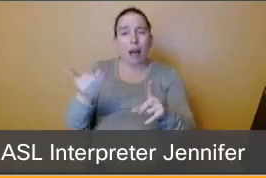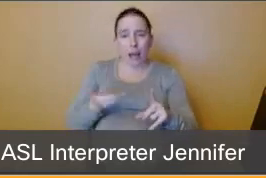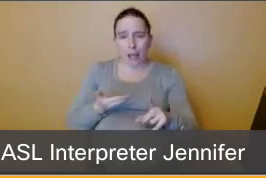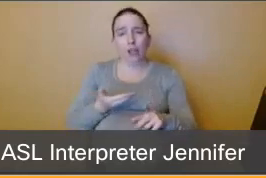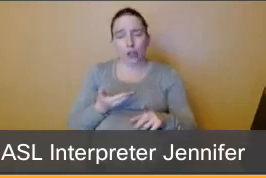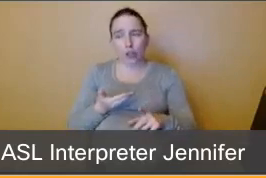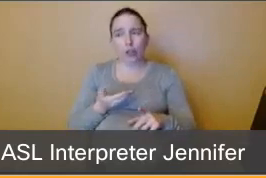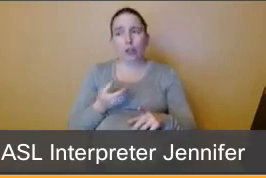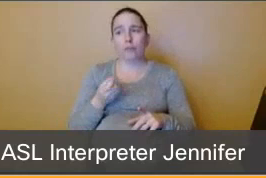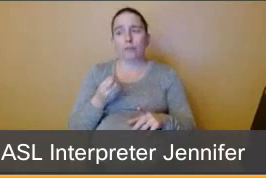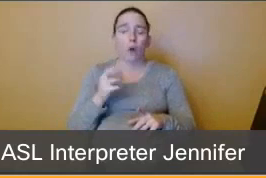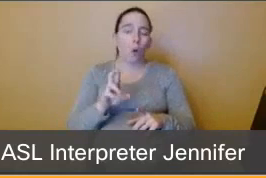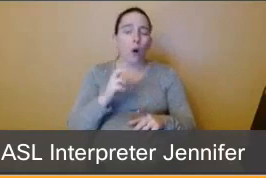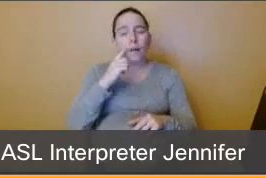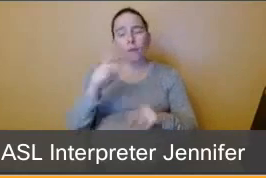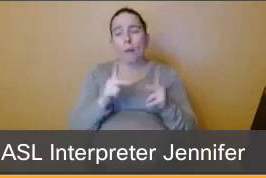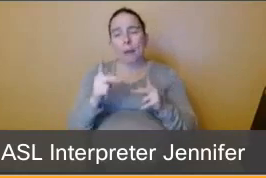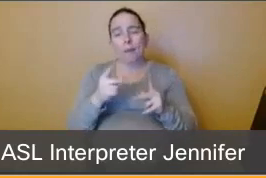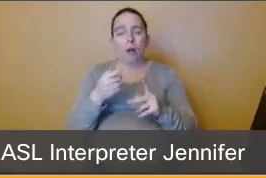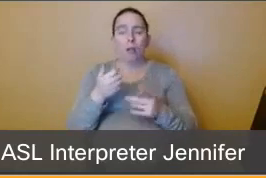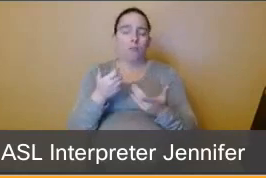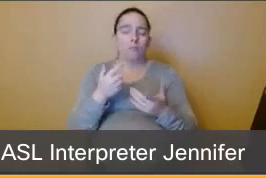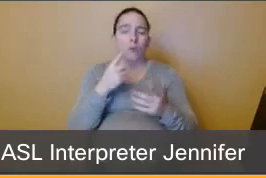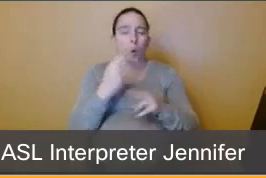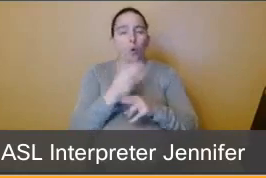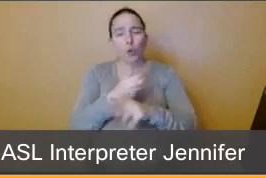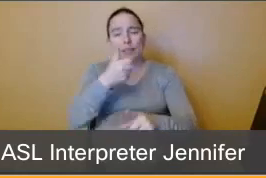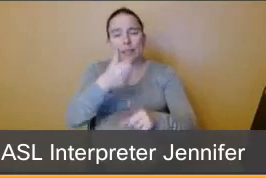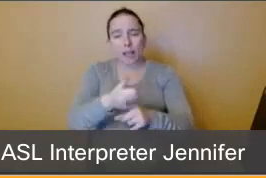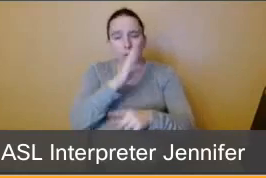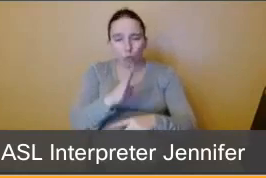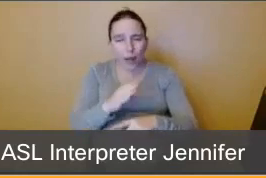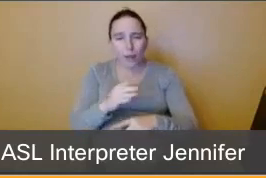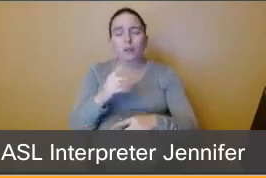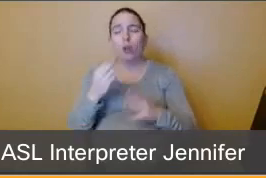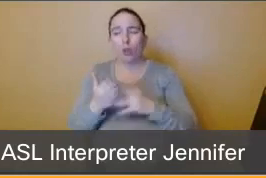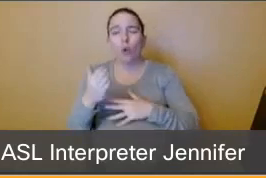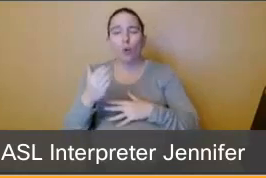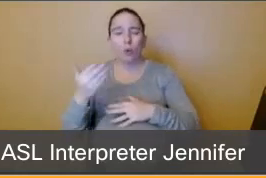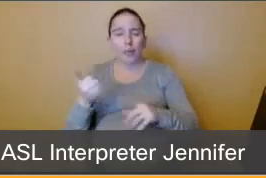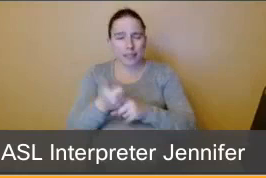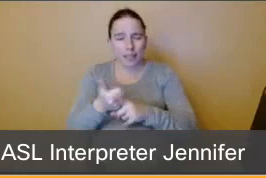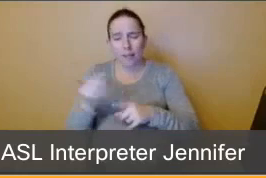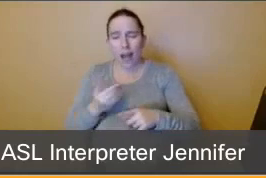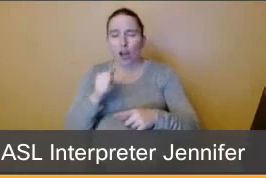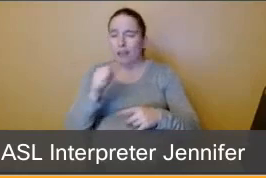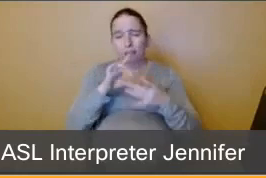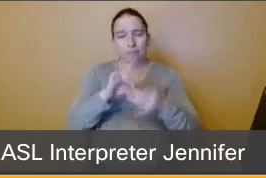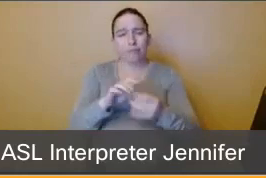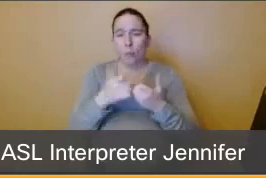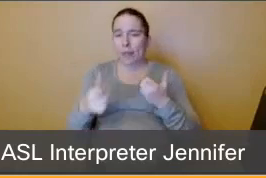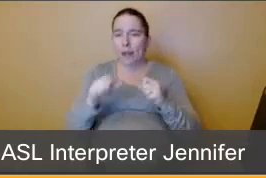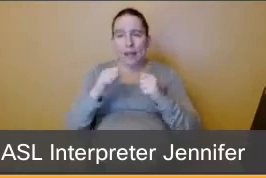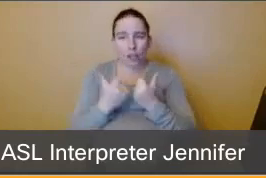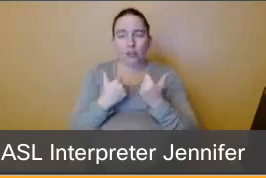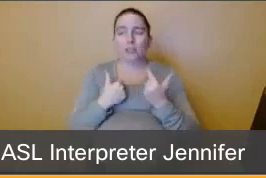or that support people who self-direct through the self-hiring process, so not affiliated with an agency. Really, I think the employer of record is the